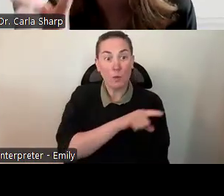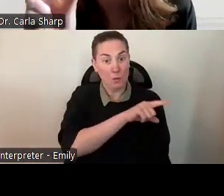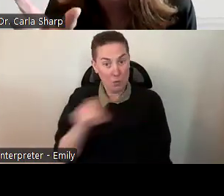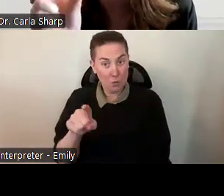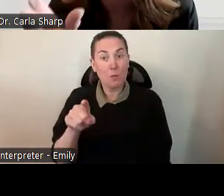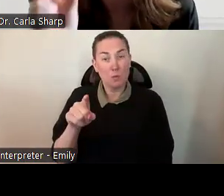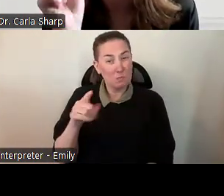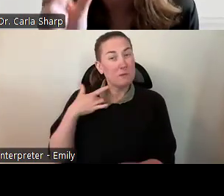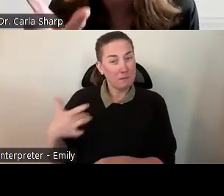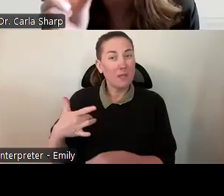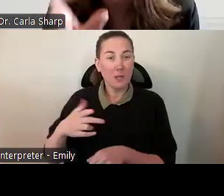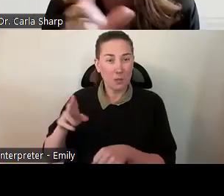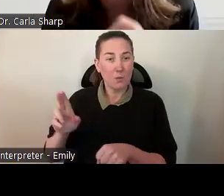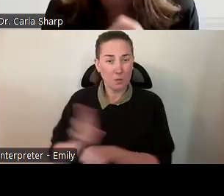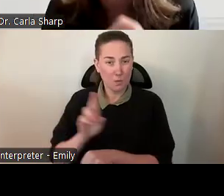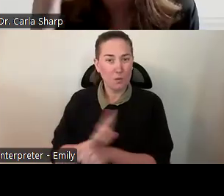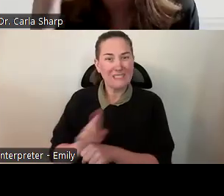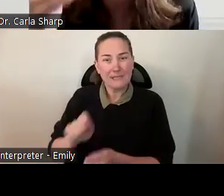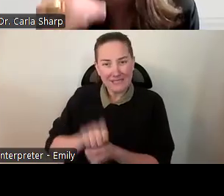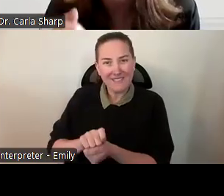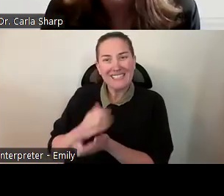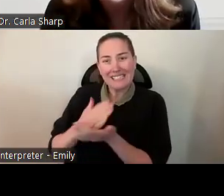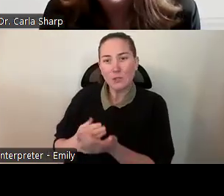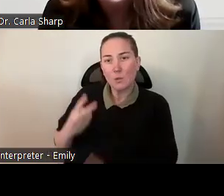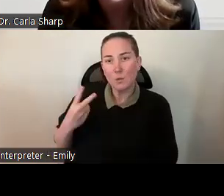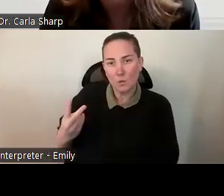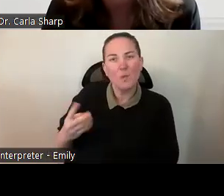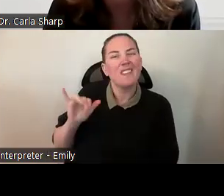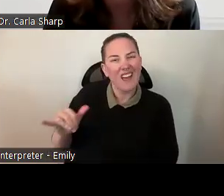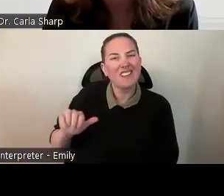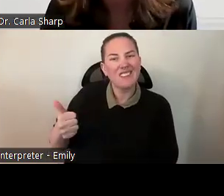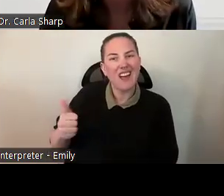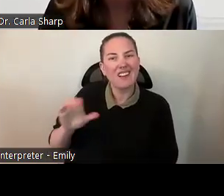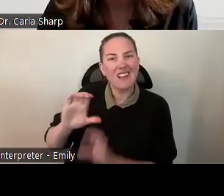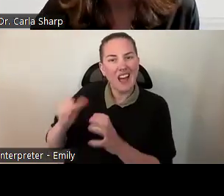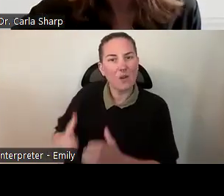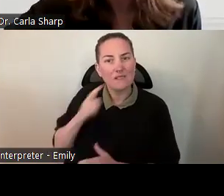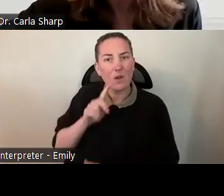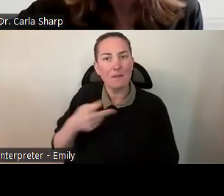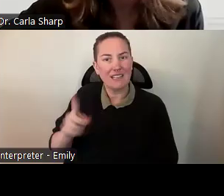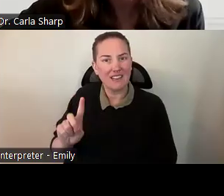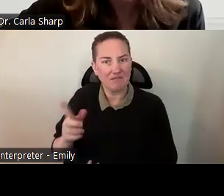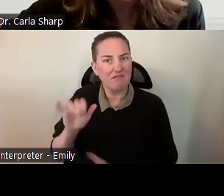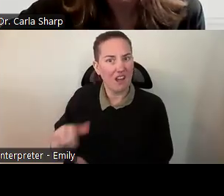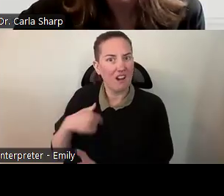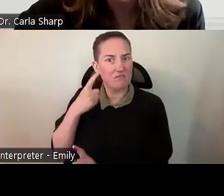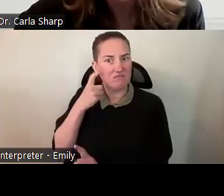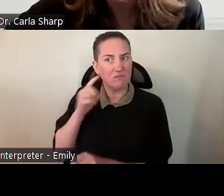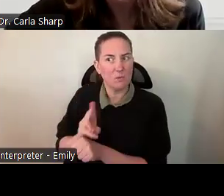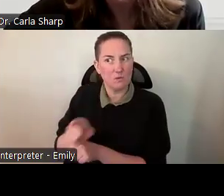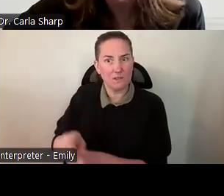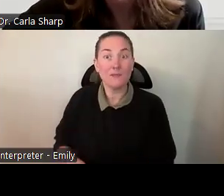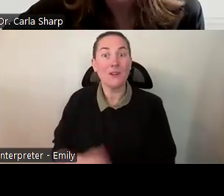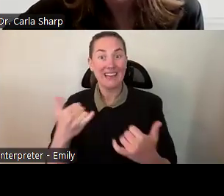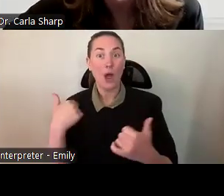mostly working within section 2, the 10 categories of personality disorder. So what is this new,